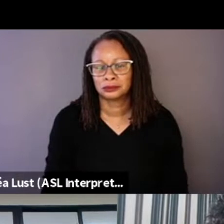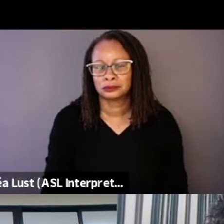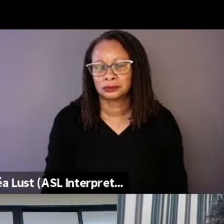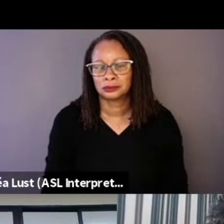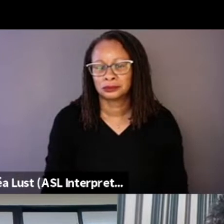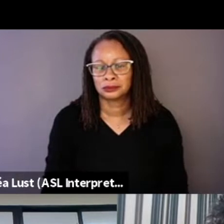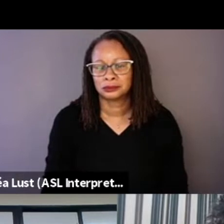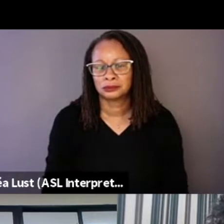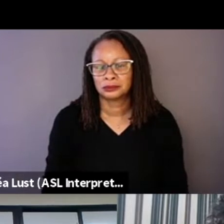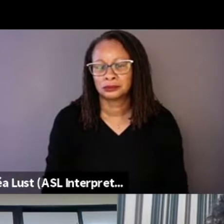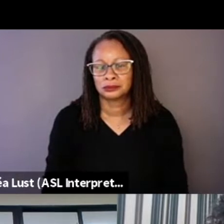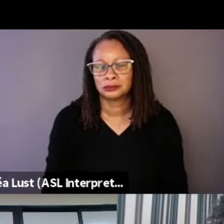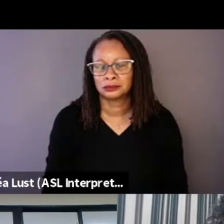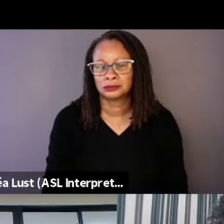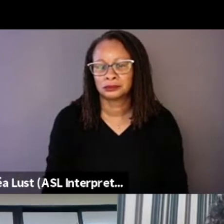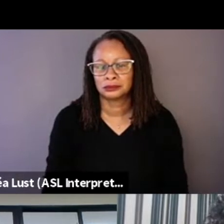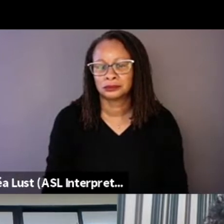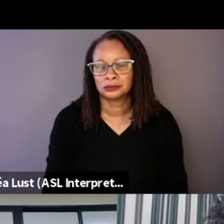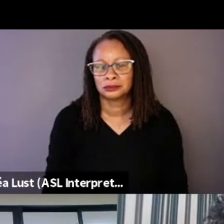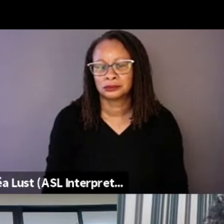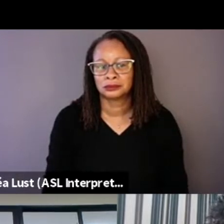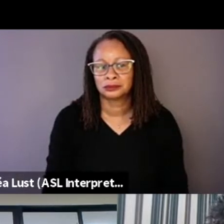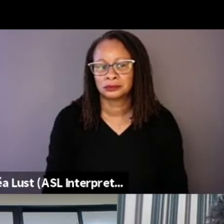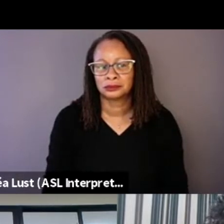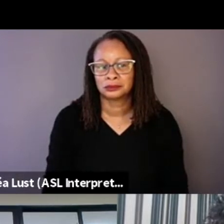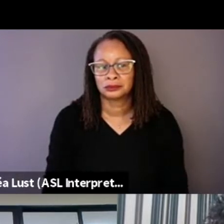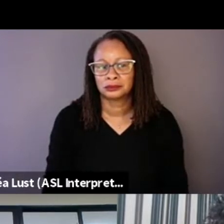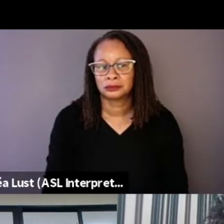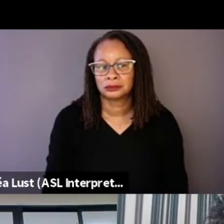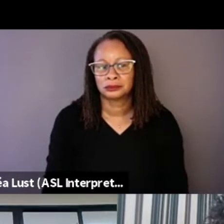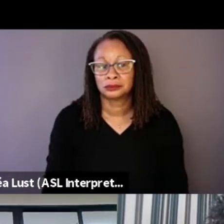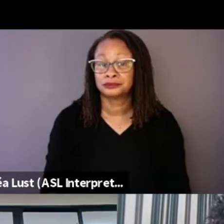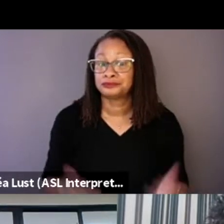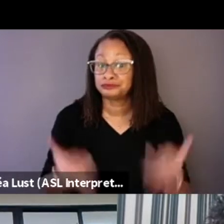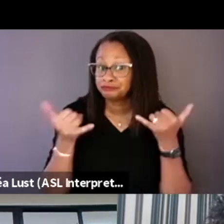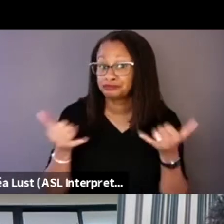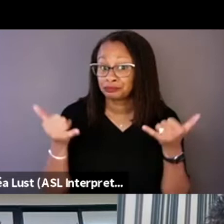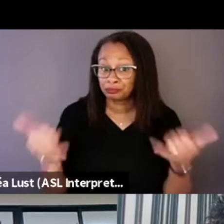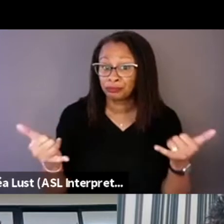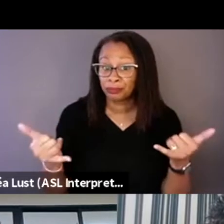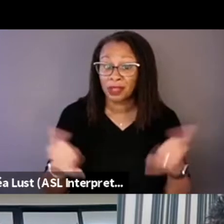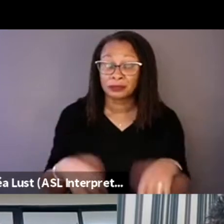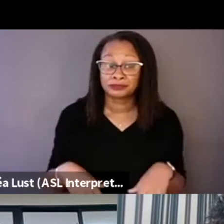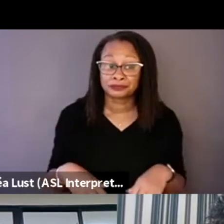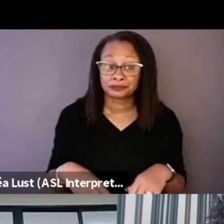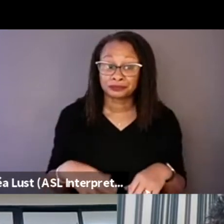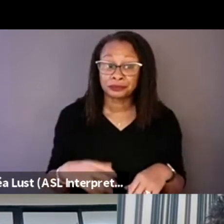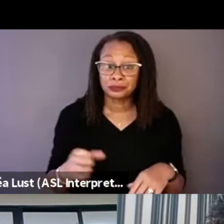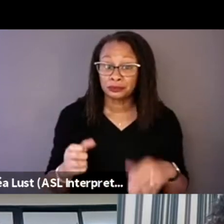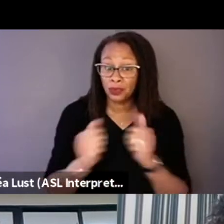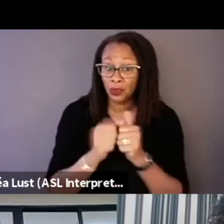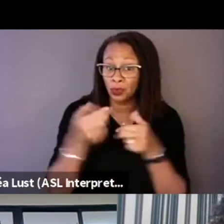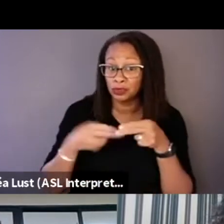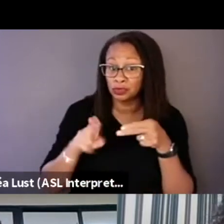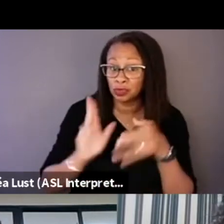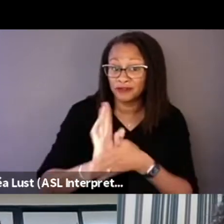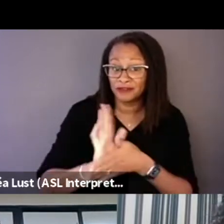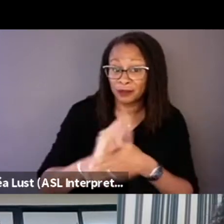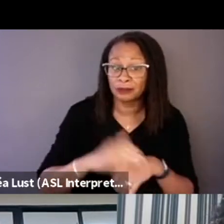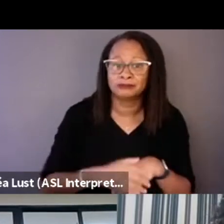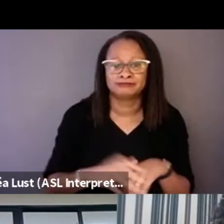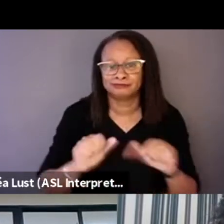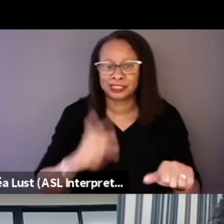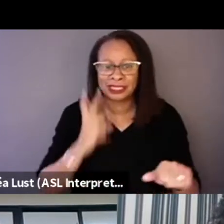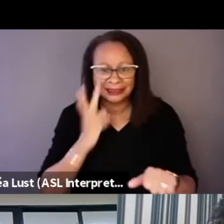dominicanas y dominicanos de ascendencia haitiana. Now, so I think that with this short film, you are able to see